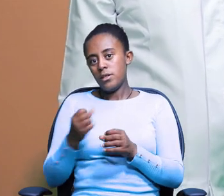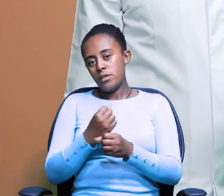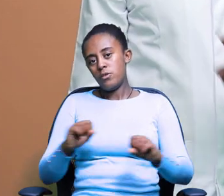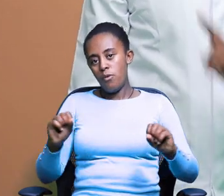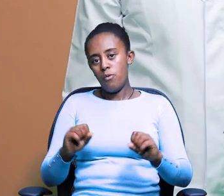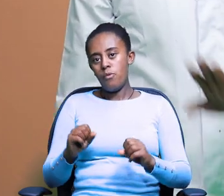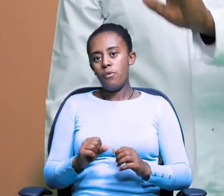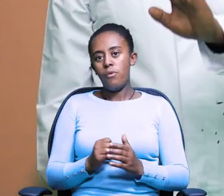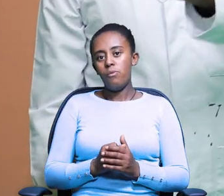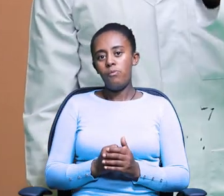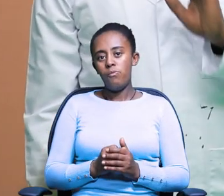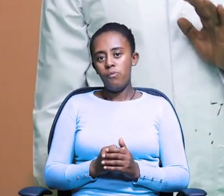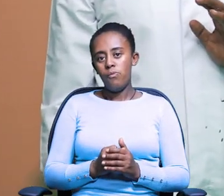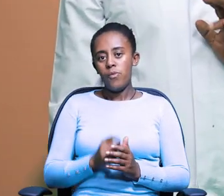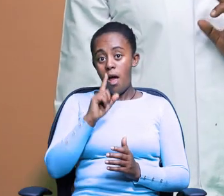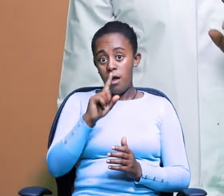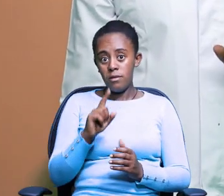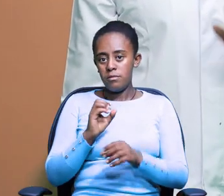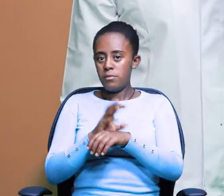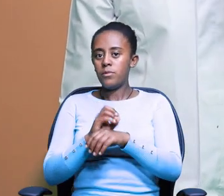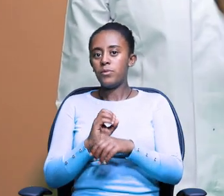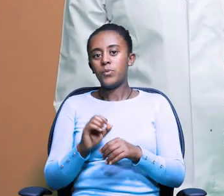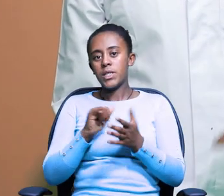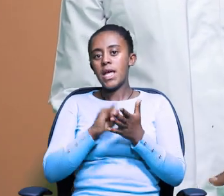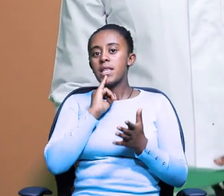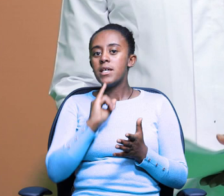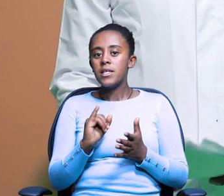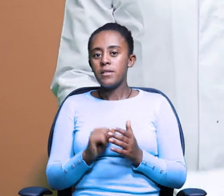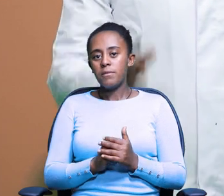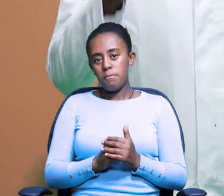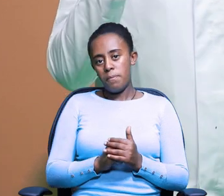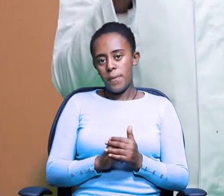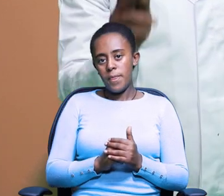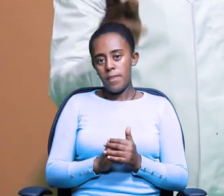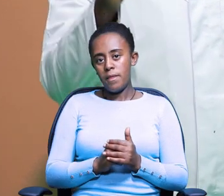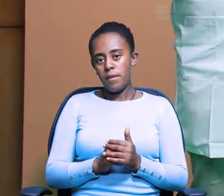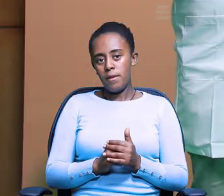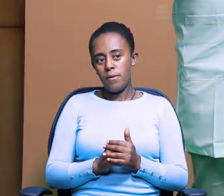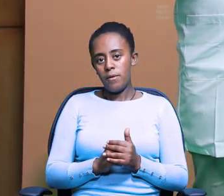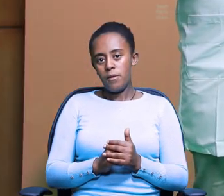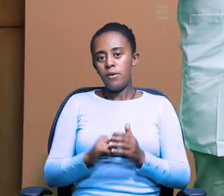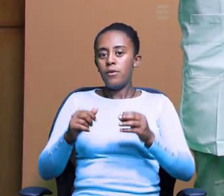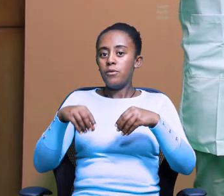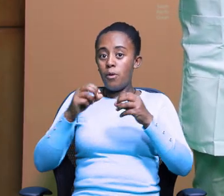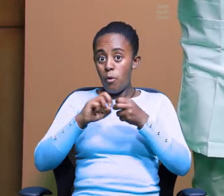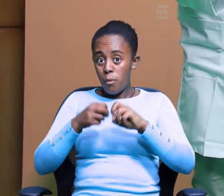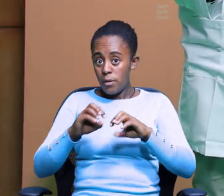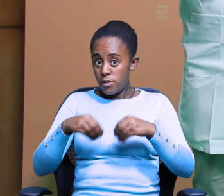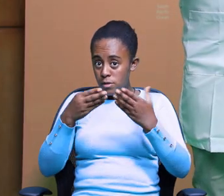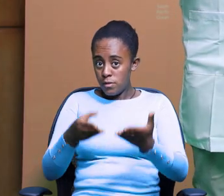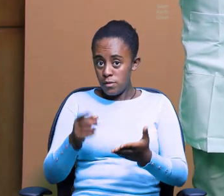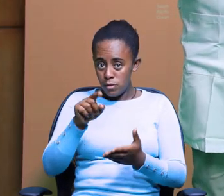Student, finally, I devise one thing. That is, while the problem is given for